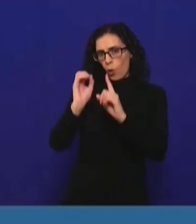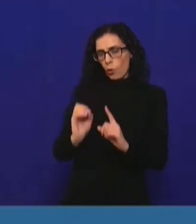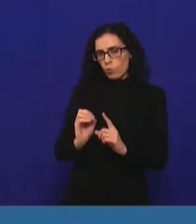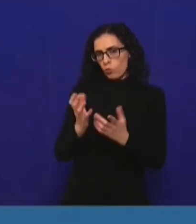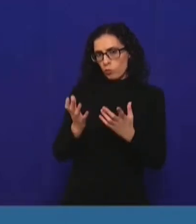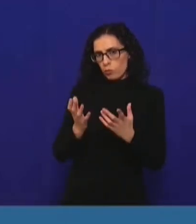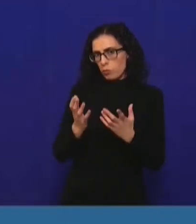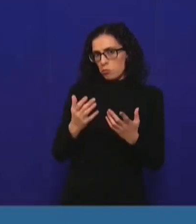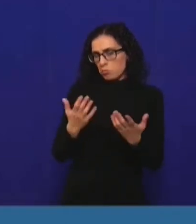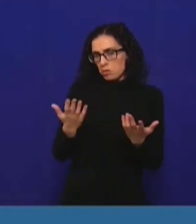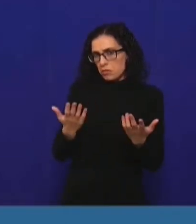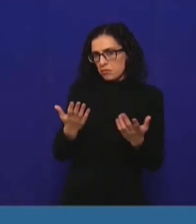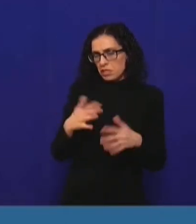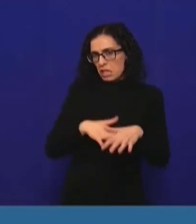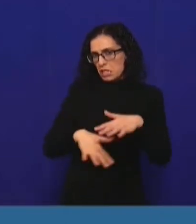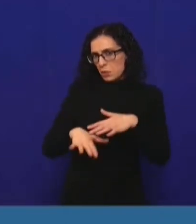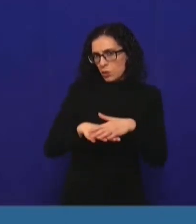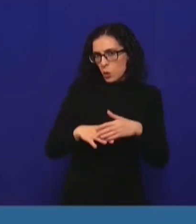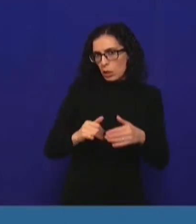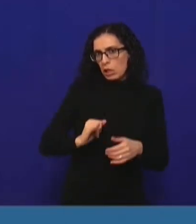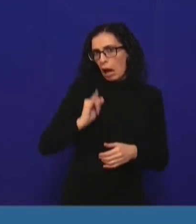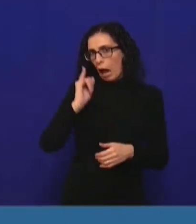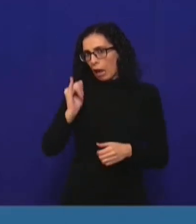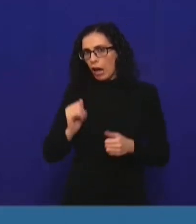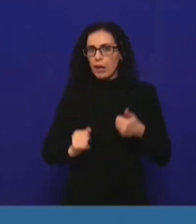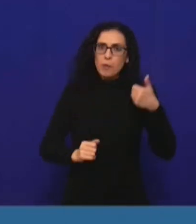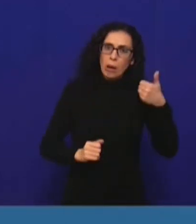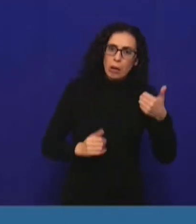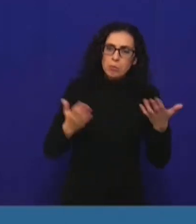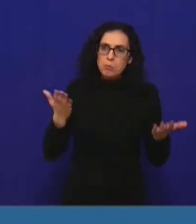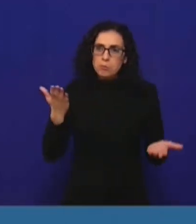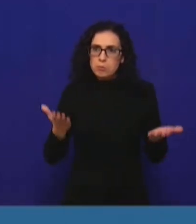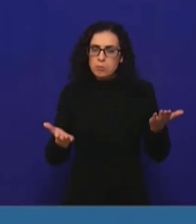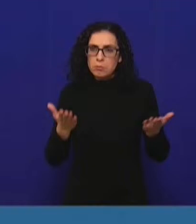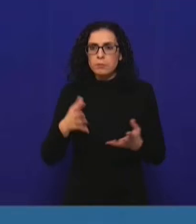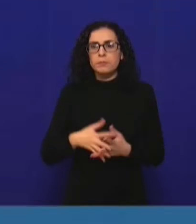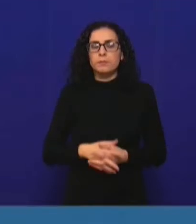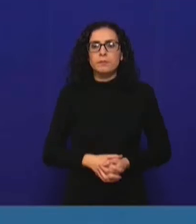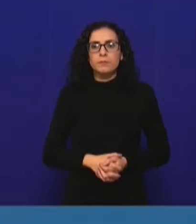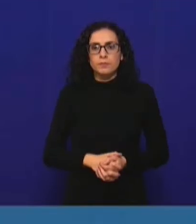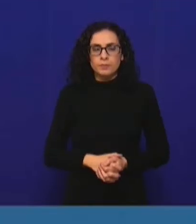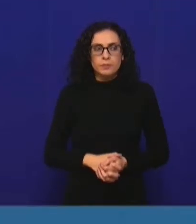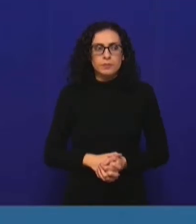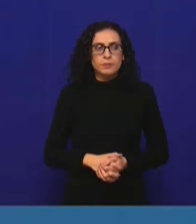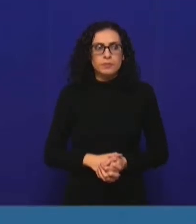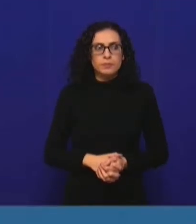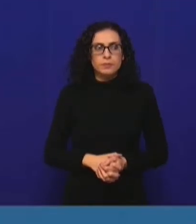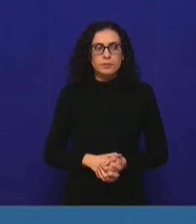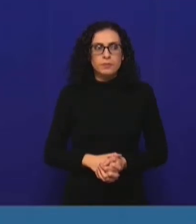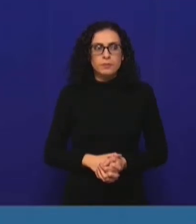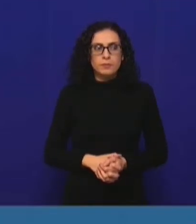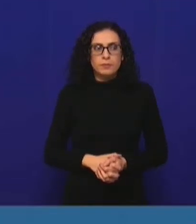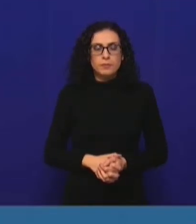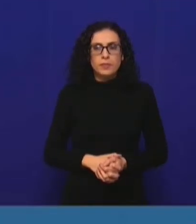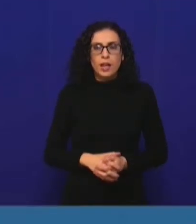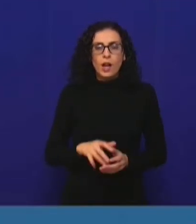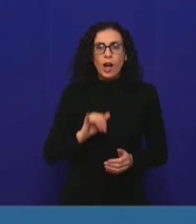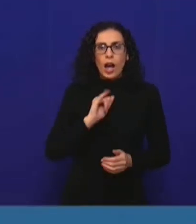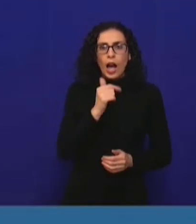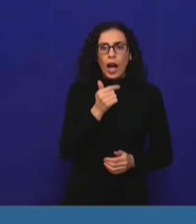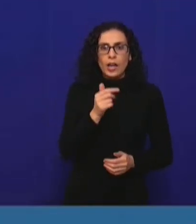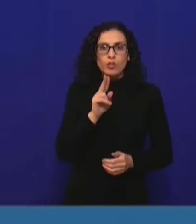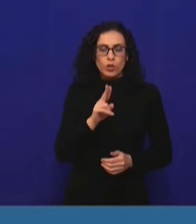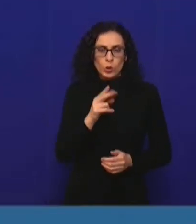ġimgħat fl-iskejjel kif eżatt is-sitwazzjoni. Thank you. Fuq l-etajiet tal-persuni li hemm fl-ITU nkun